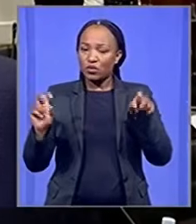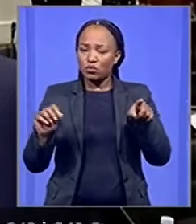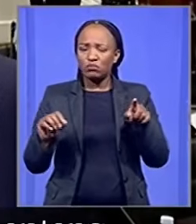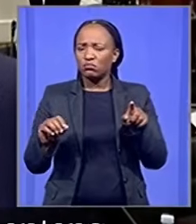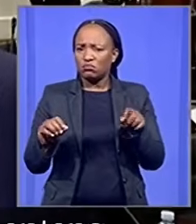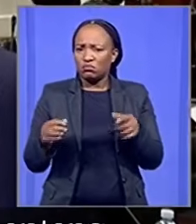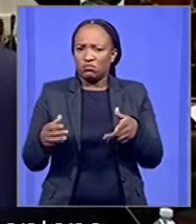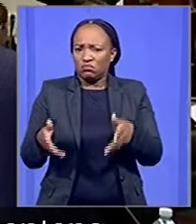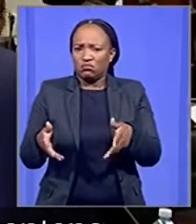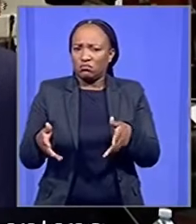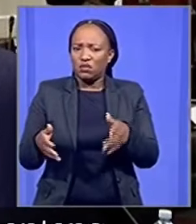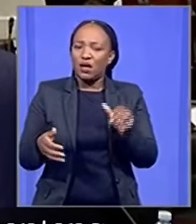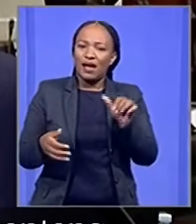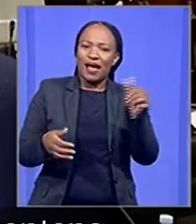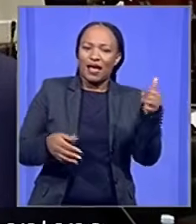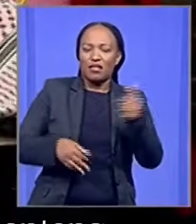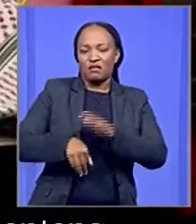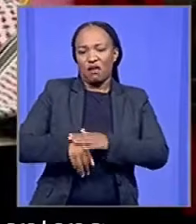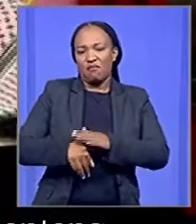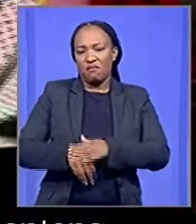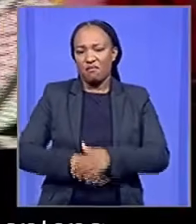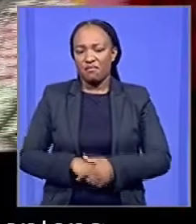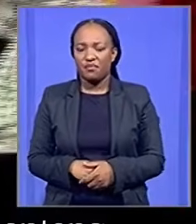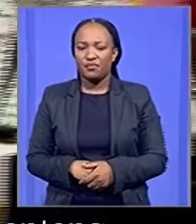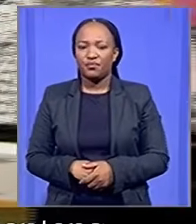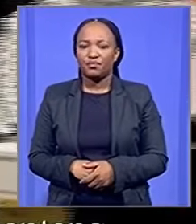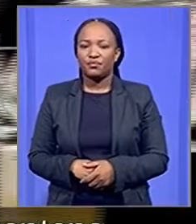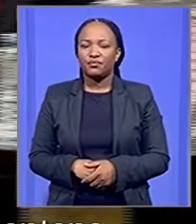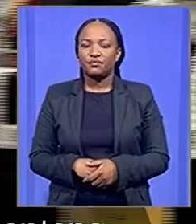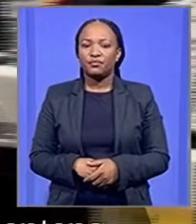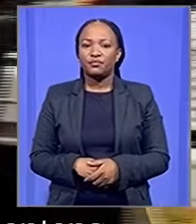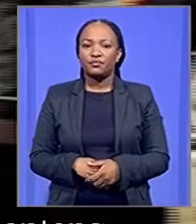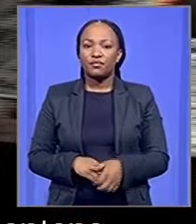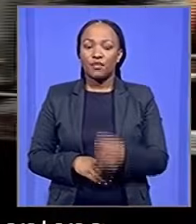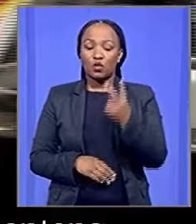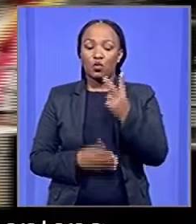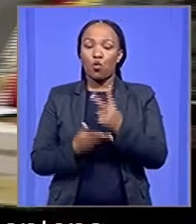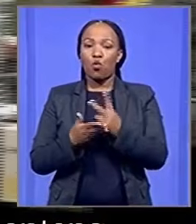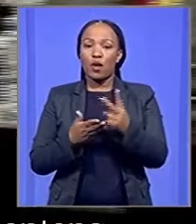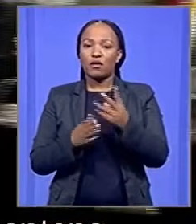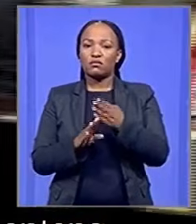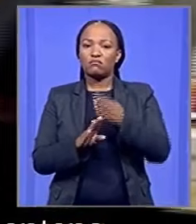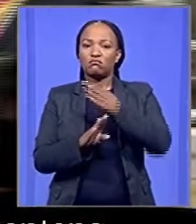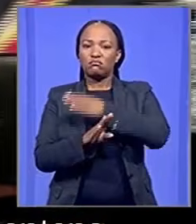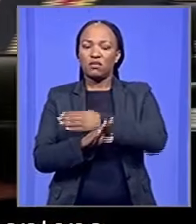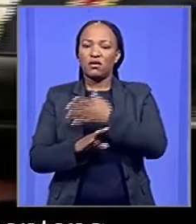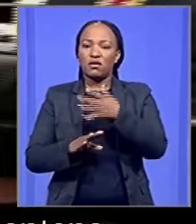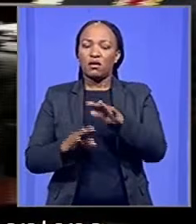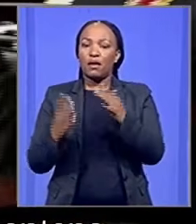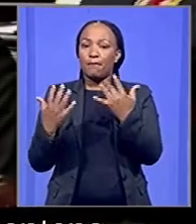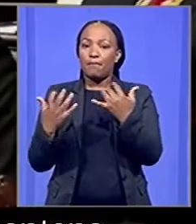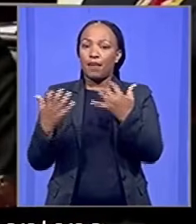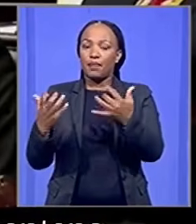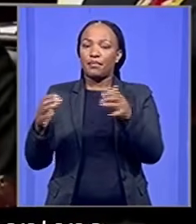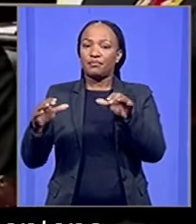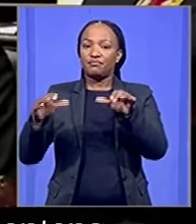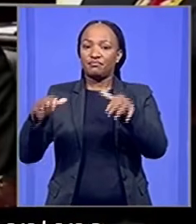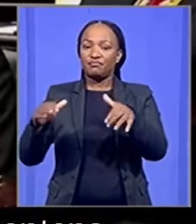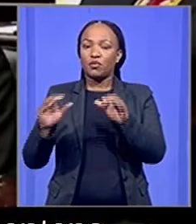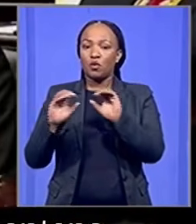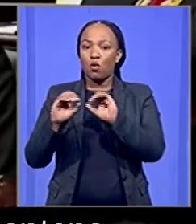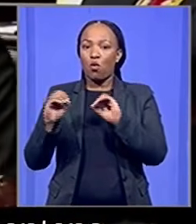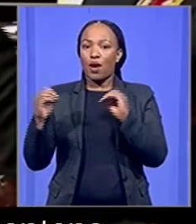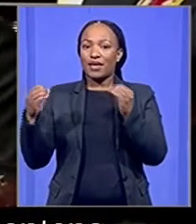other matters when we have time at an appropriate platform. Mme ka mora dibeke tse pedi ka mora kopano ya pele ya parlamente ditho tsa mokga wa MK